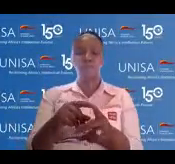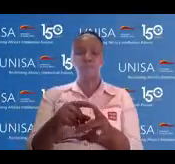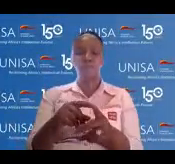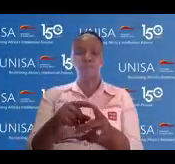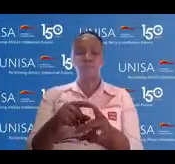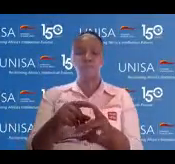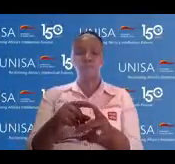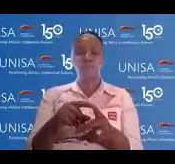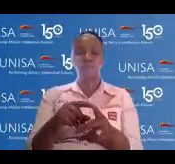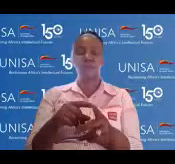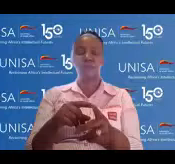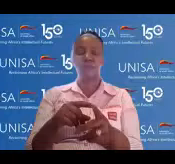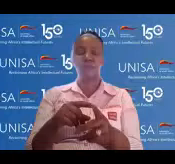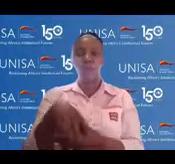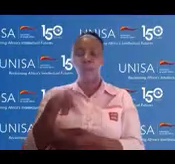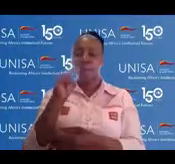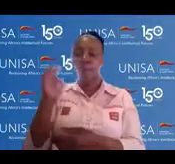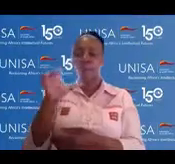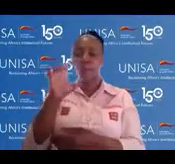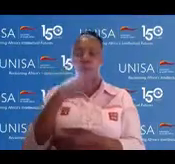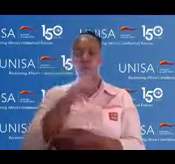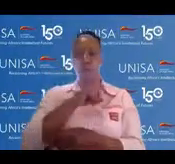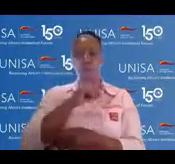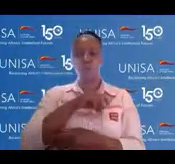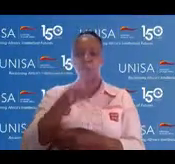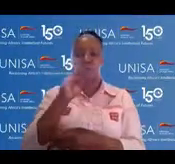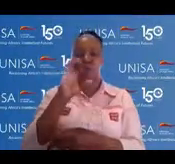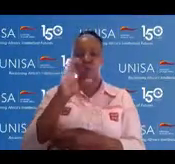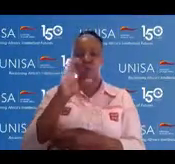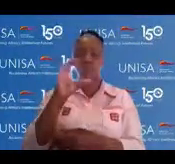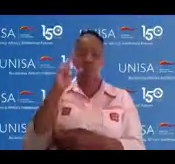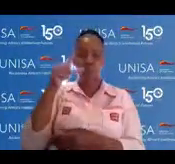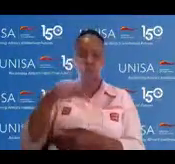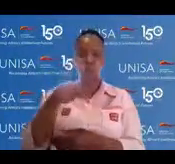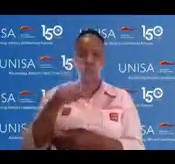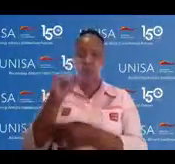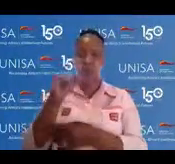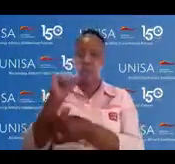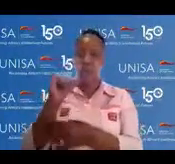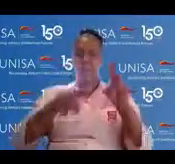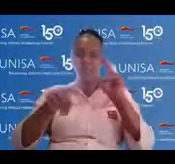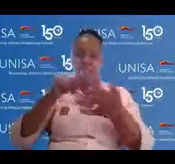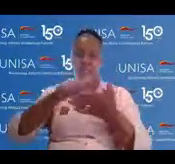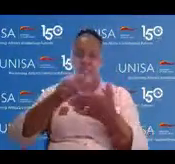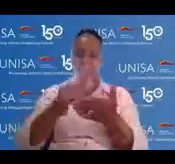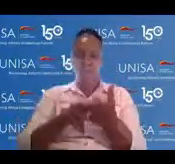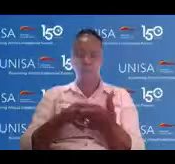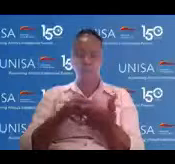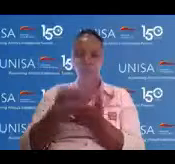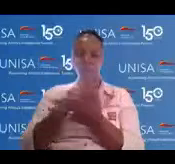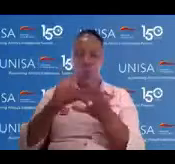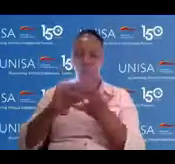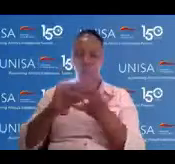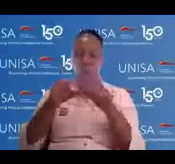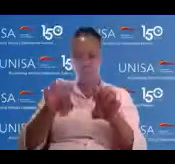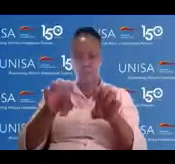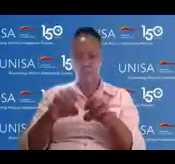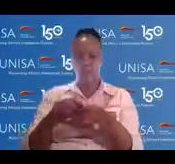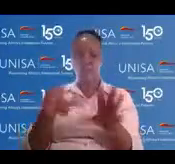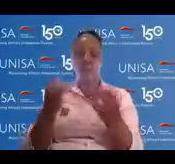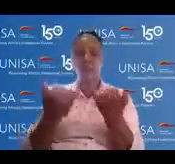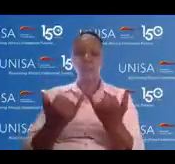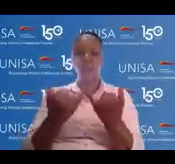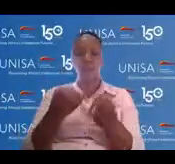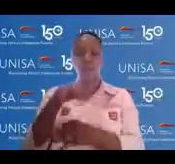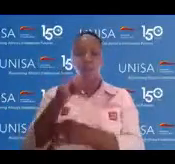MCQ. Iris Invigilator app, that's for take-home exams. But now we've got this third one,